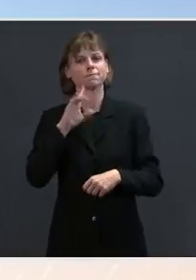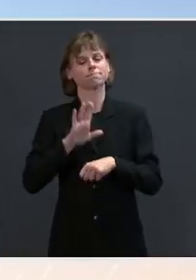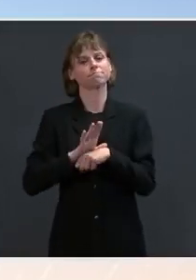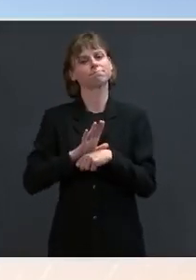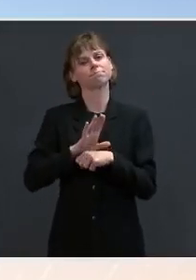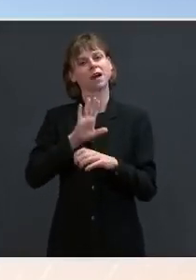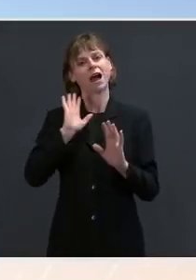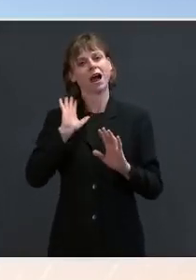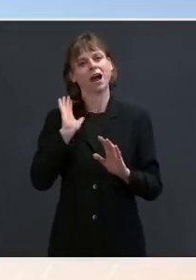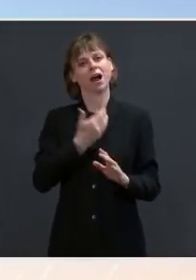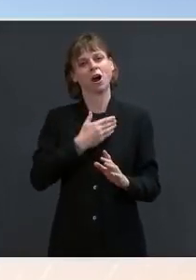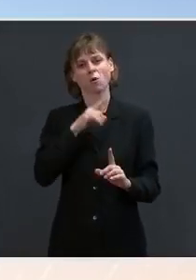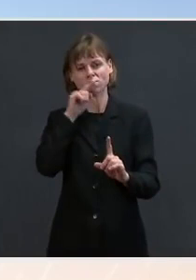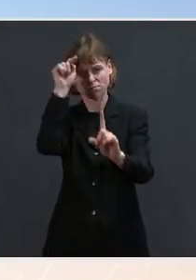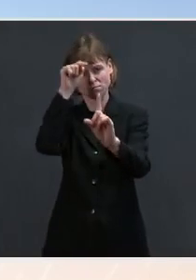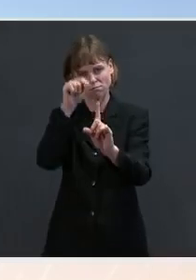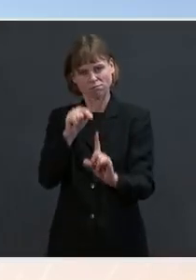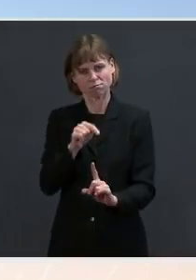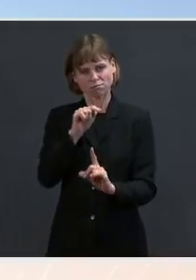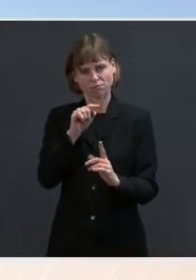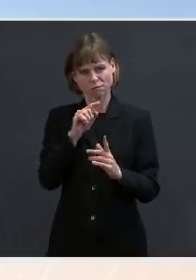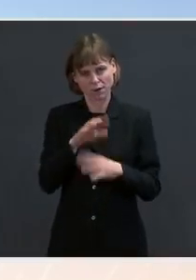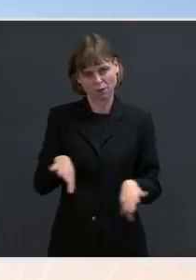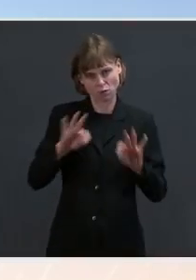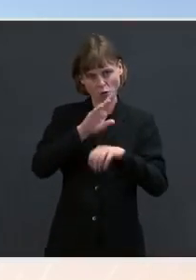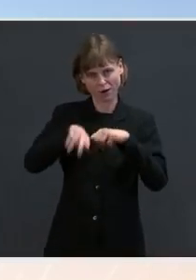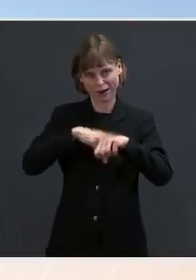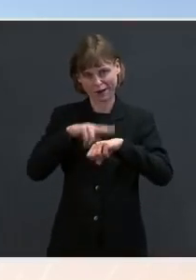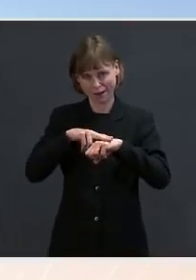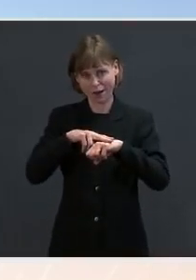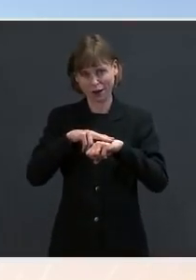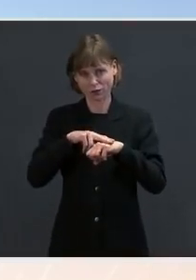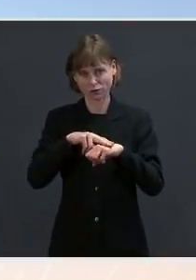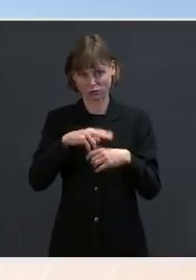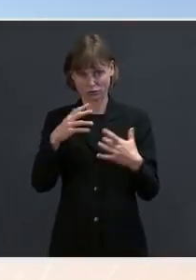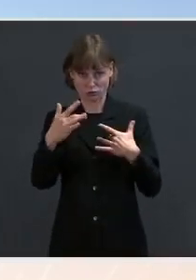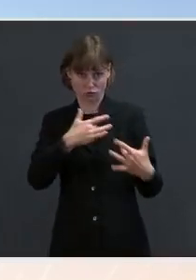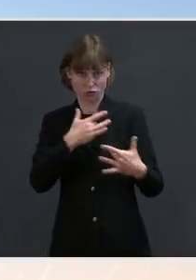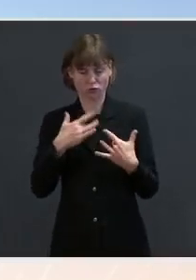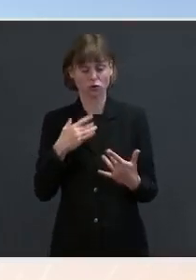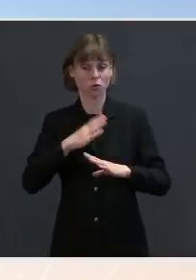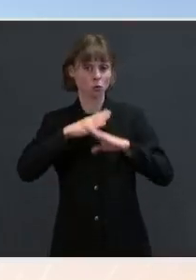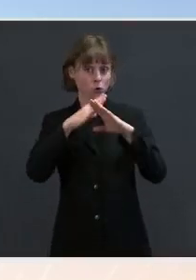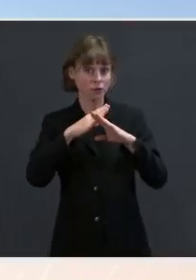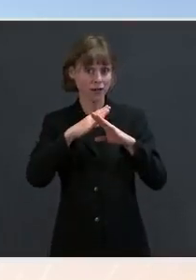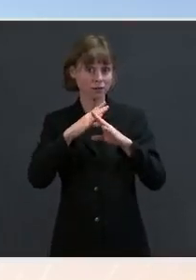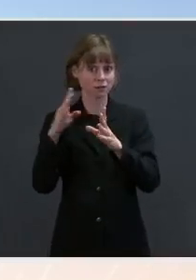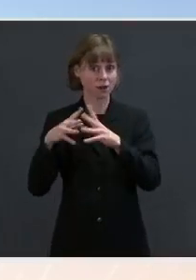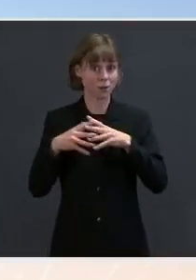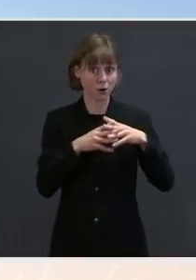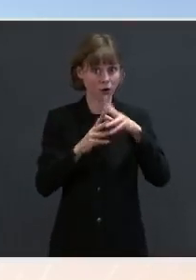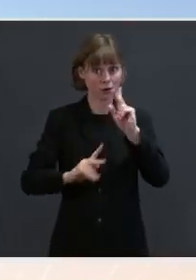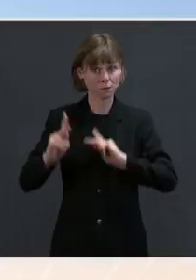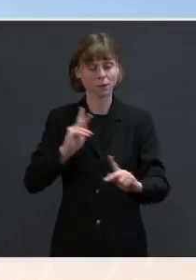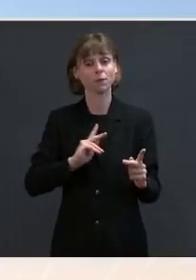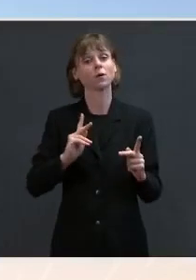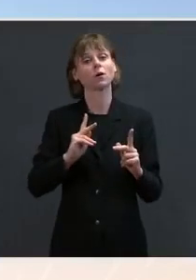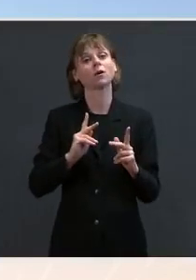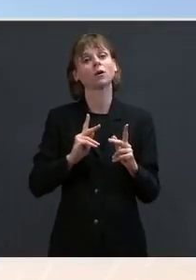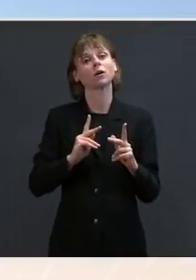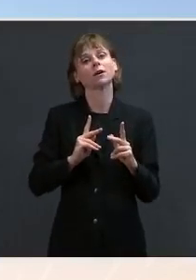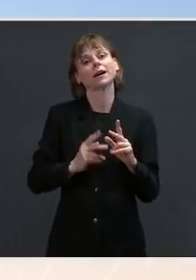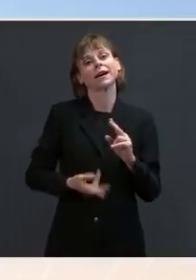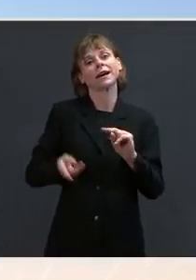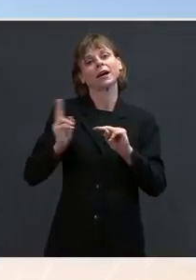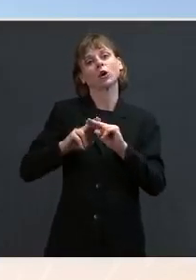national interests, including protecting the security of the American people, expanding economic prosperity and opportunity,